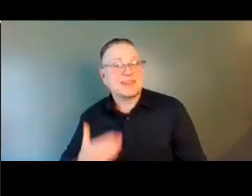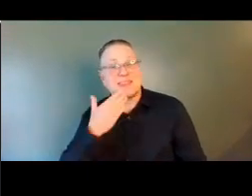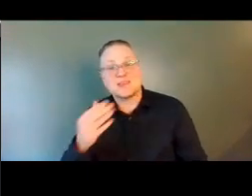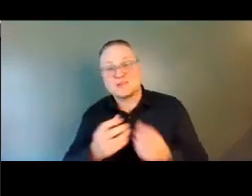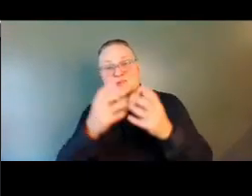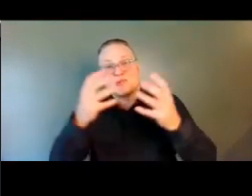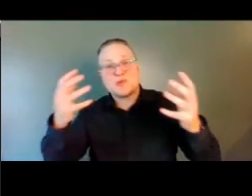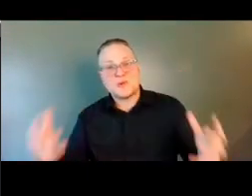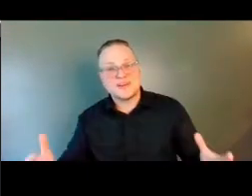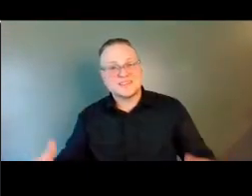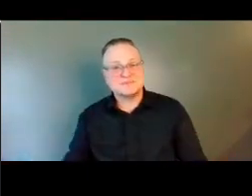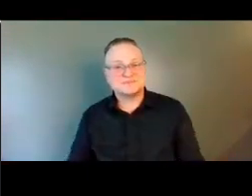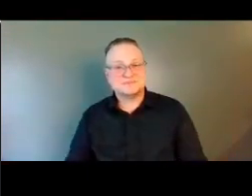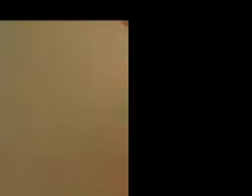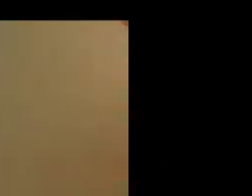much.